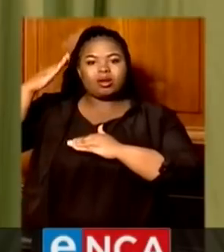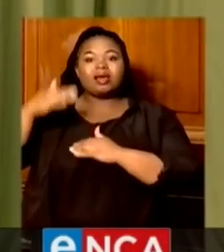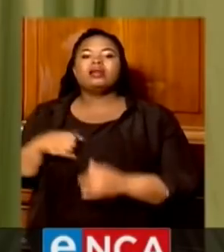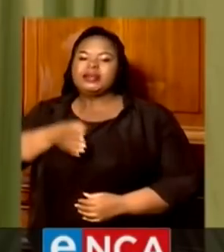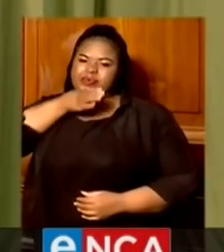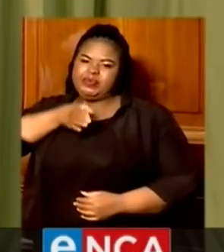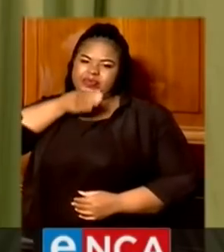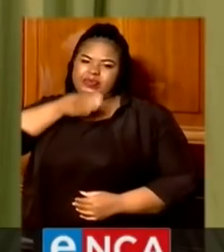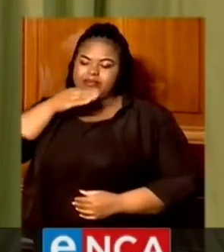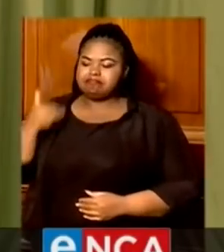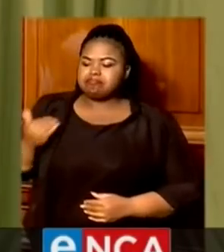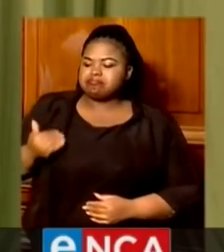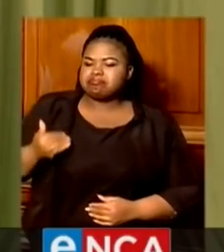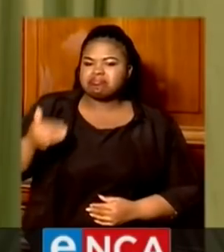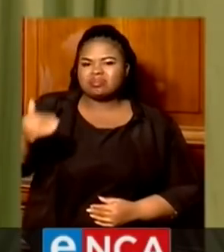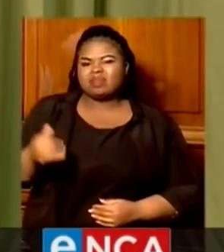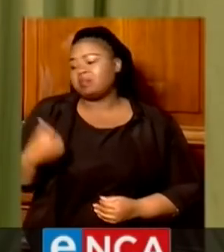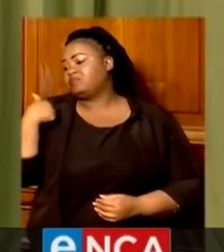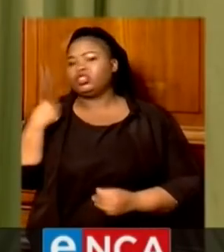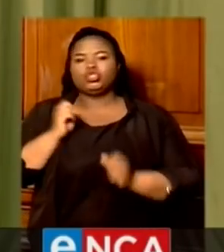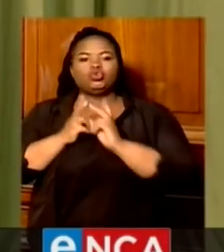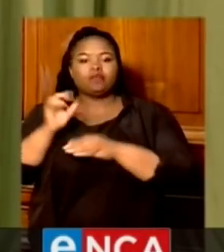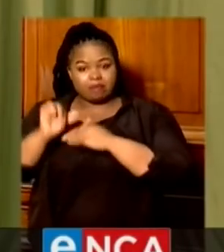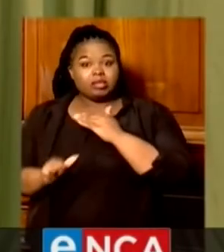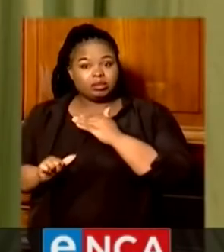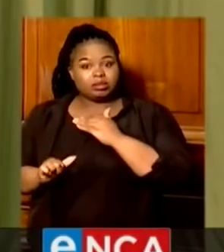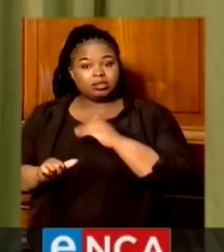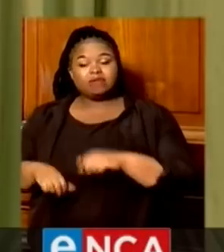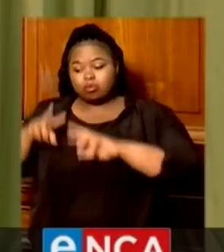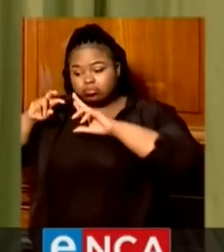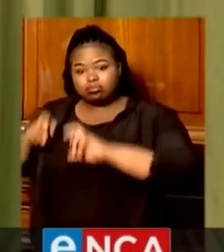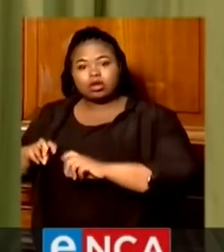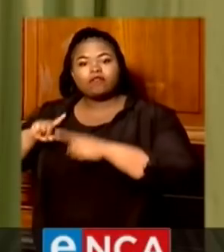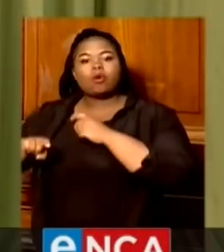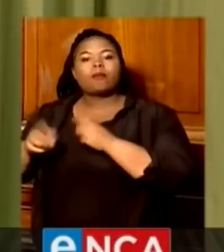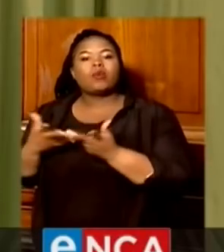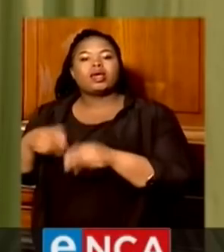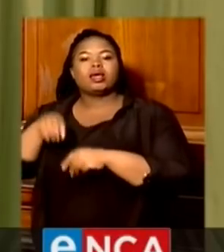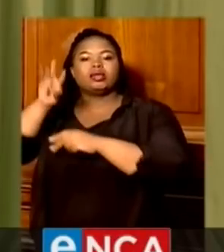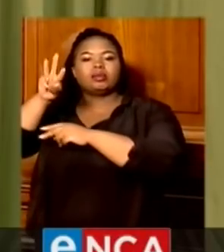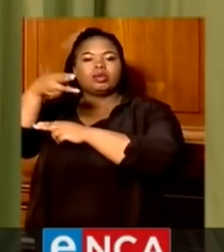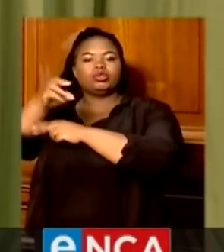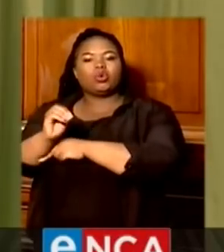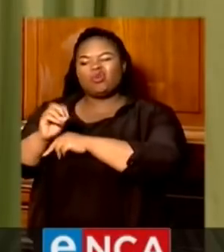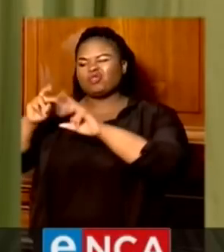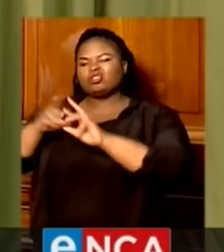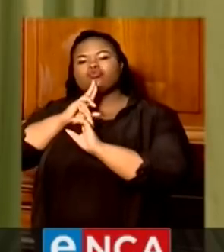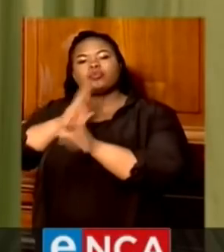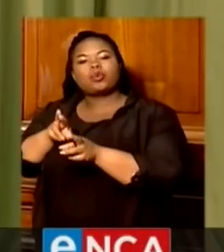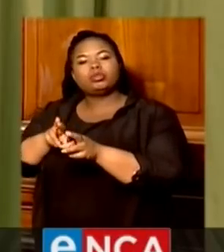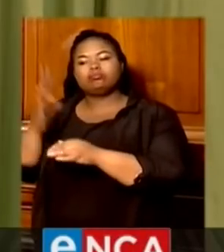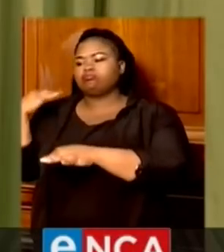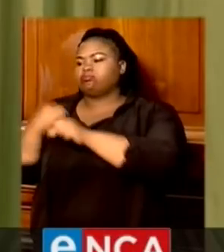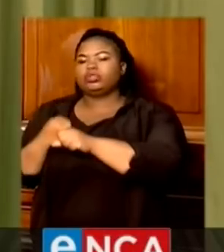or they must have consumed alcohol in the past 12 months. This is a WHO Global Status Report which was done in 2018.